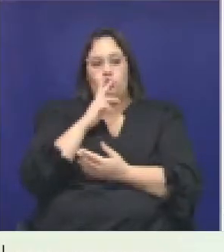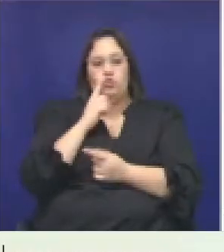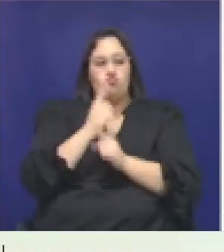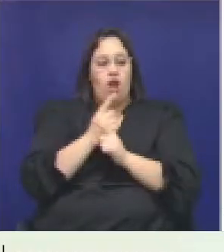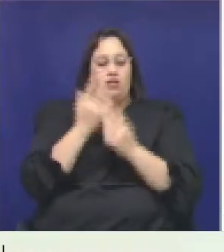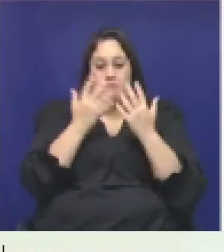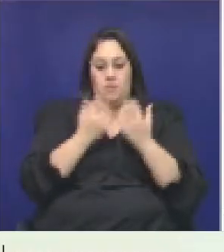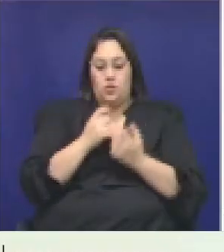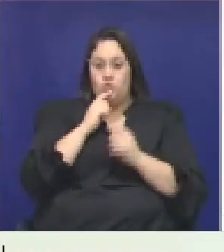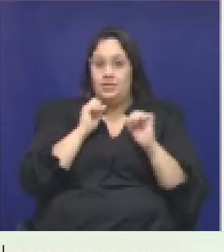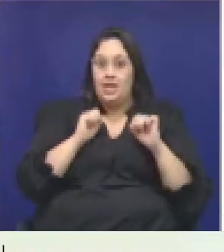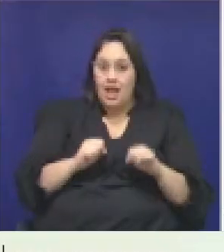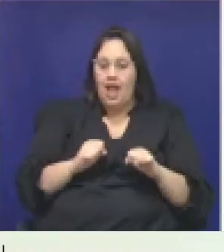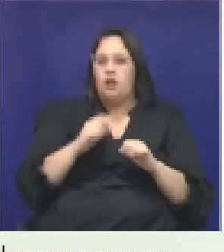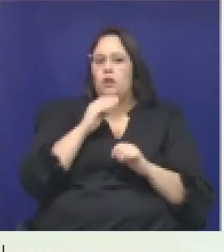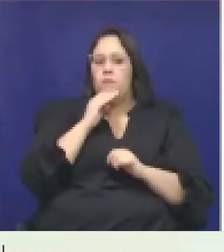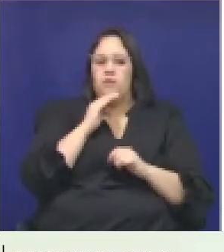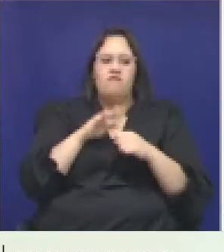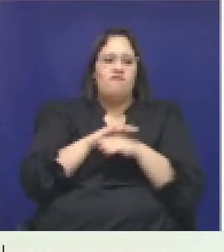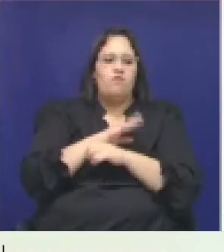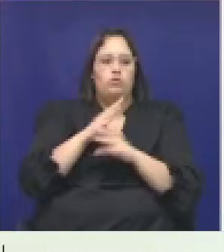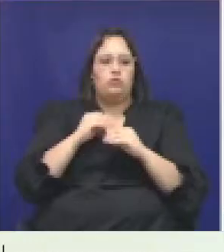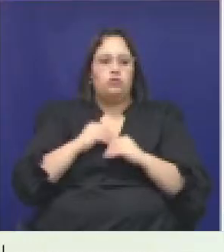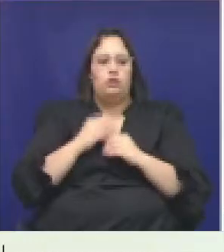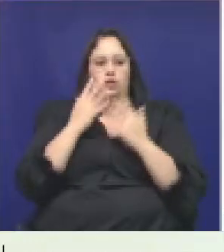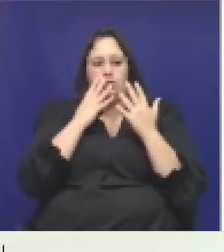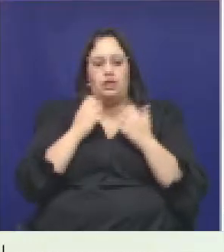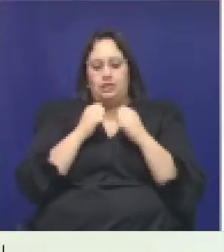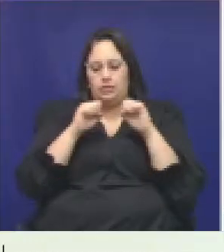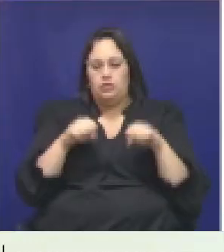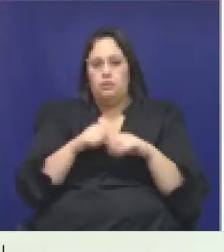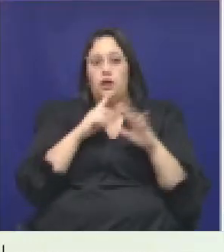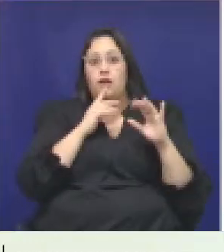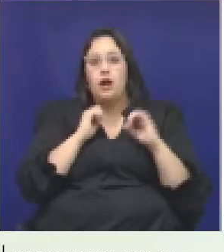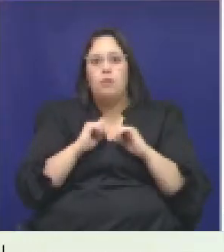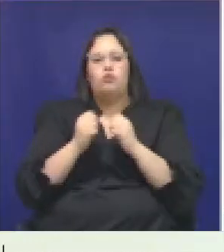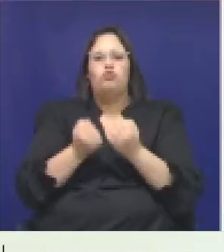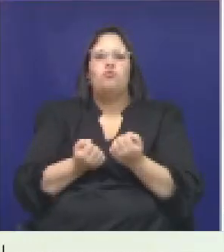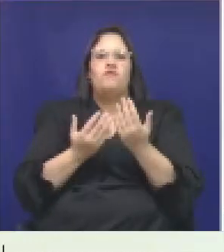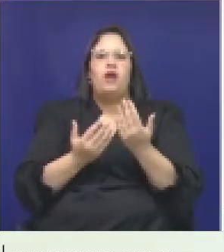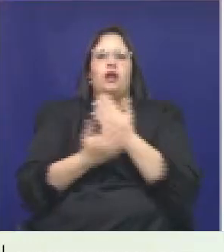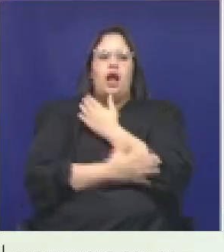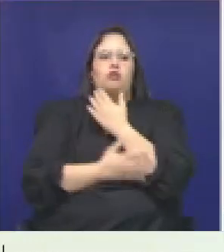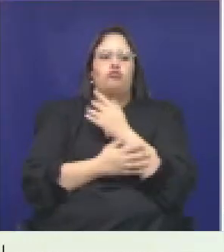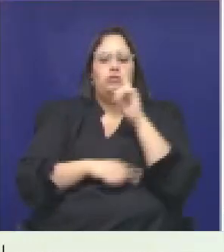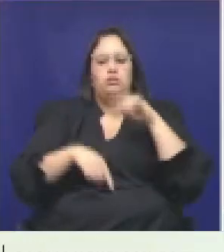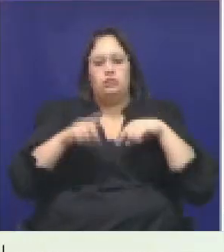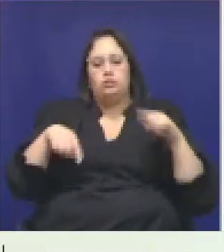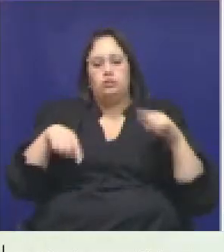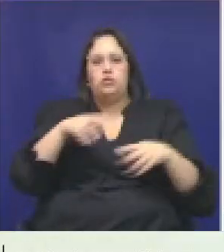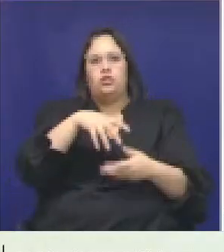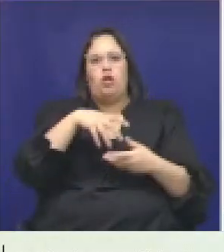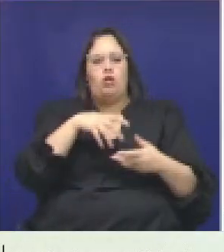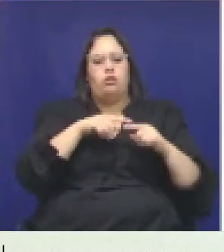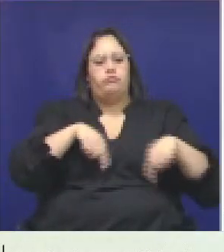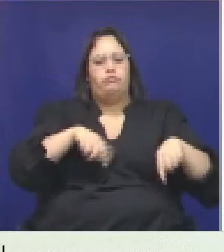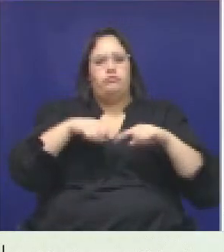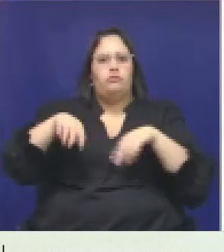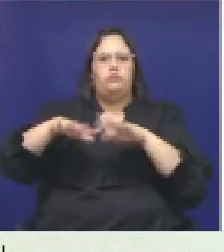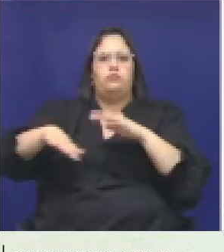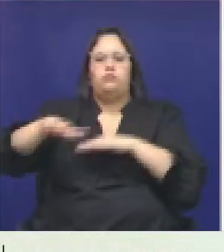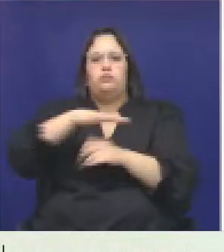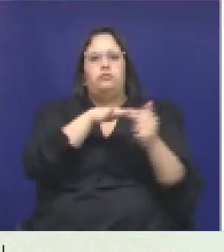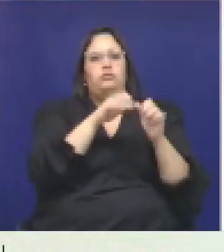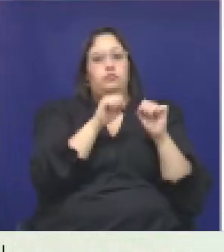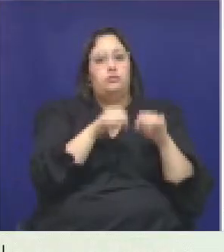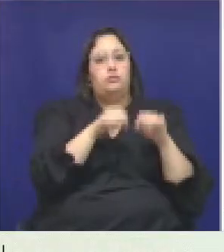budget undermines the statistical system of the ability to provide the country's diverse data needs. Statistics South Africa needs